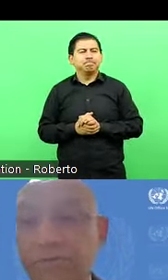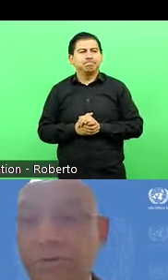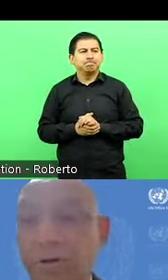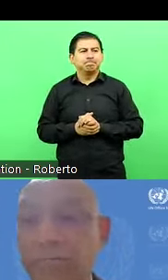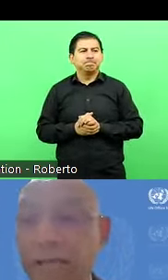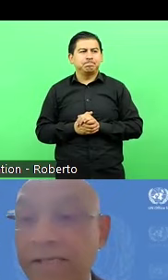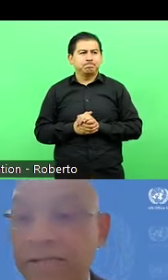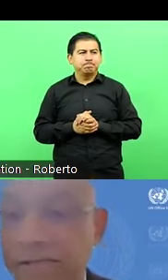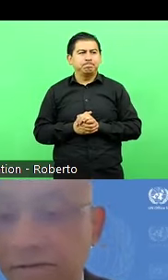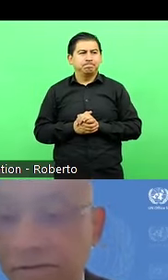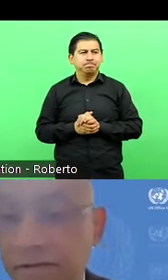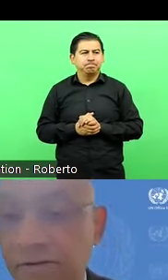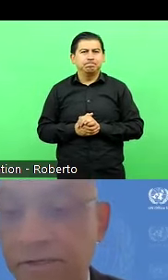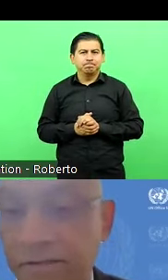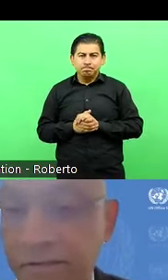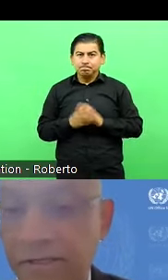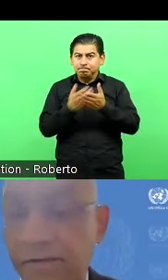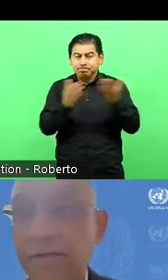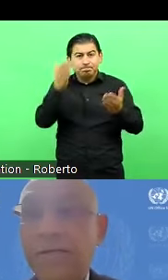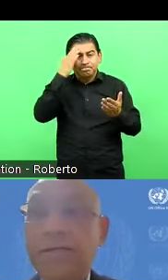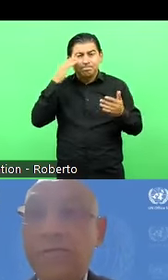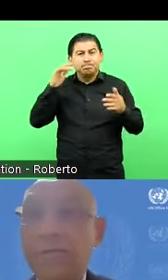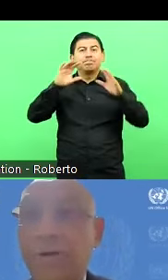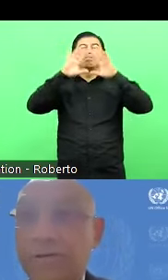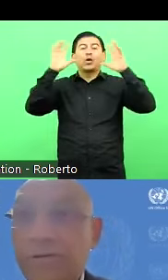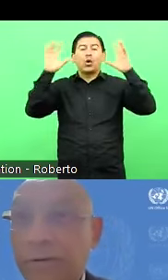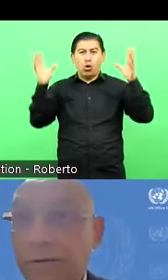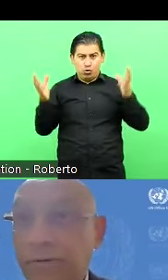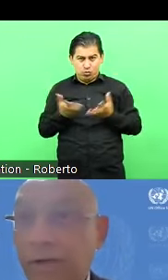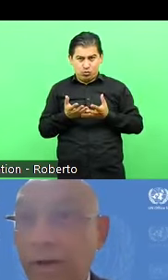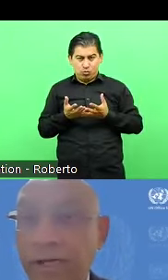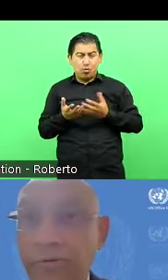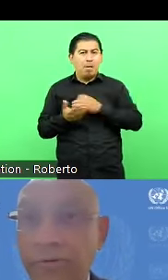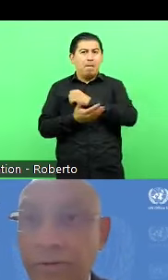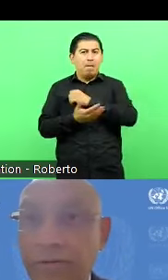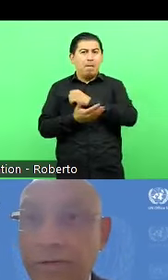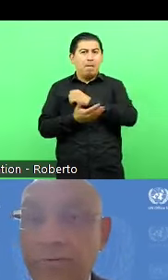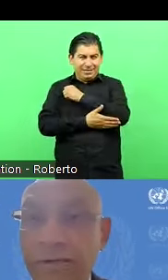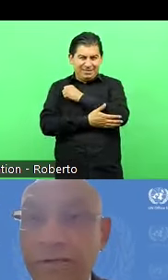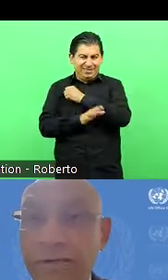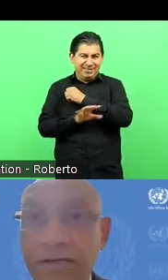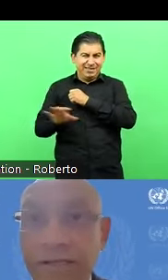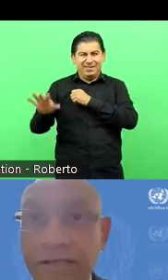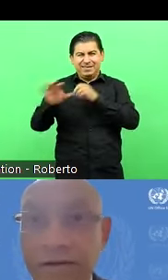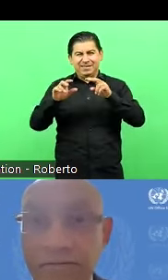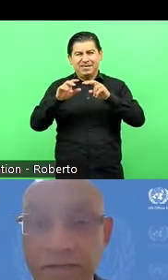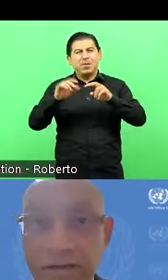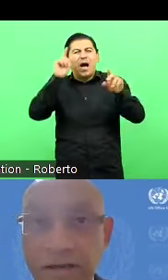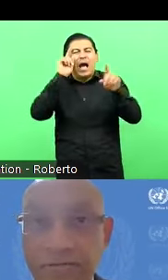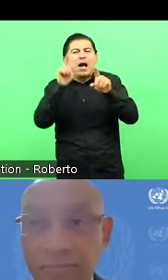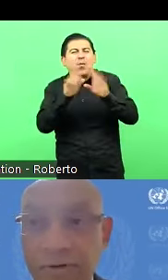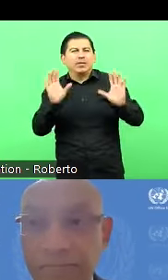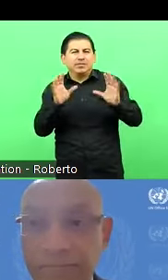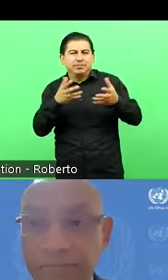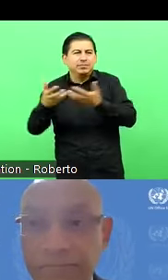initiative which we call the Making Cities Resilient 2030. This was launched in 2021 and goes all the way to 2030 till the end of the